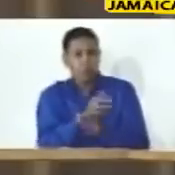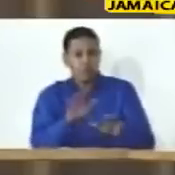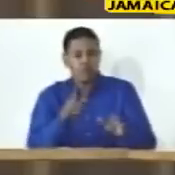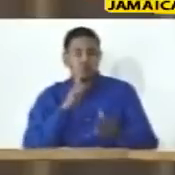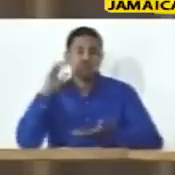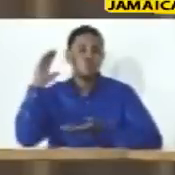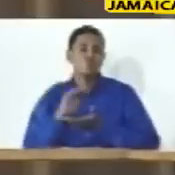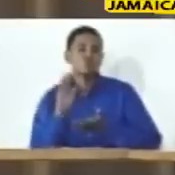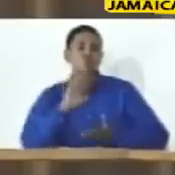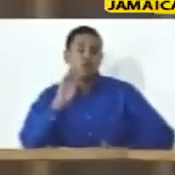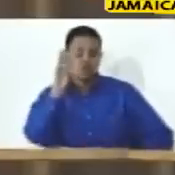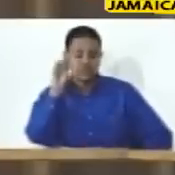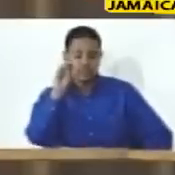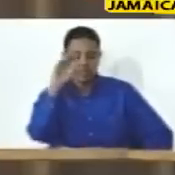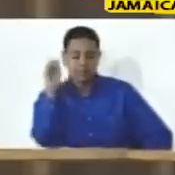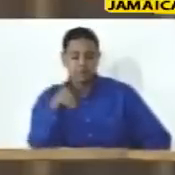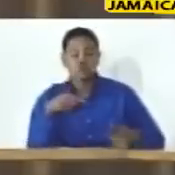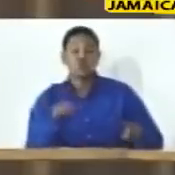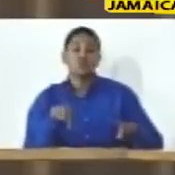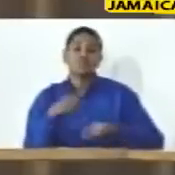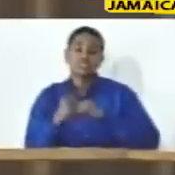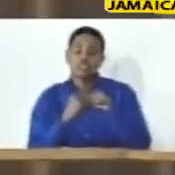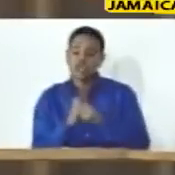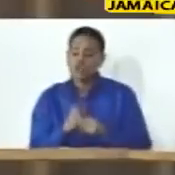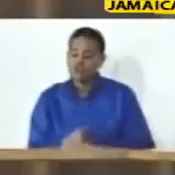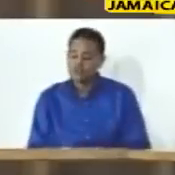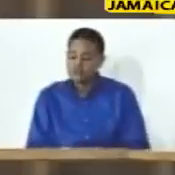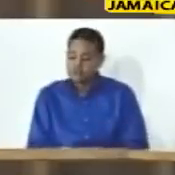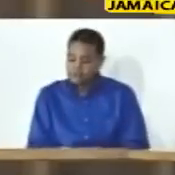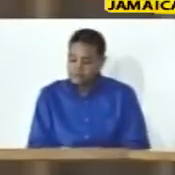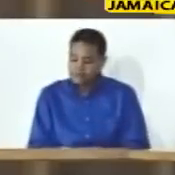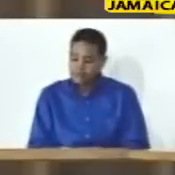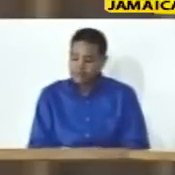by 60% during the year.